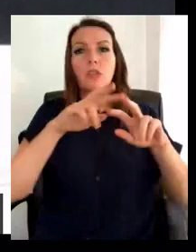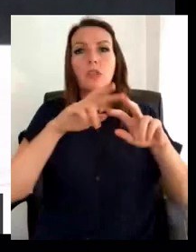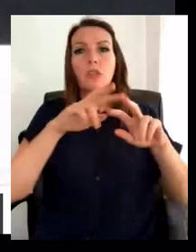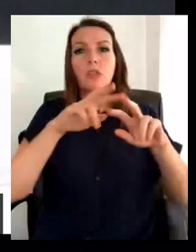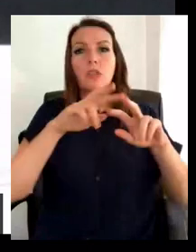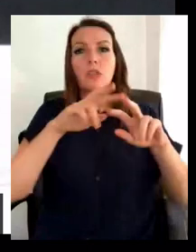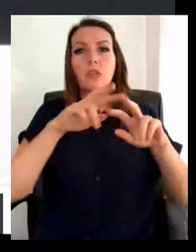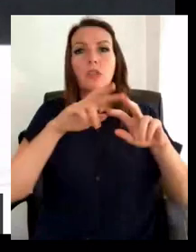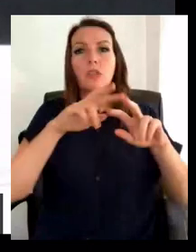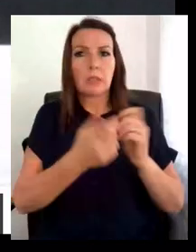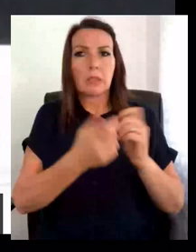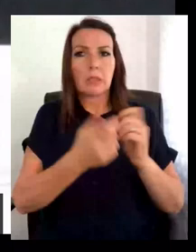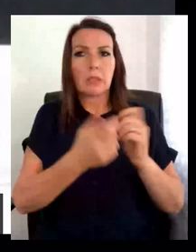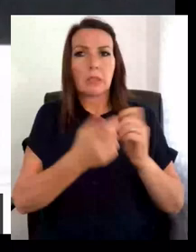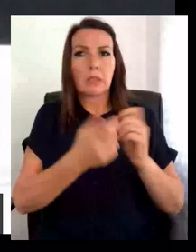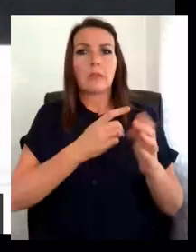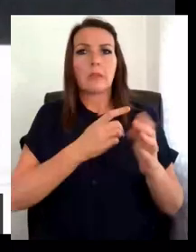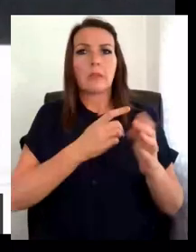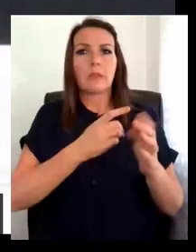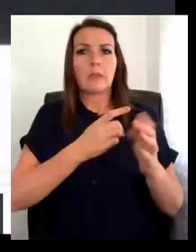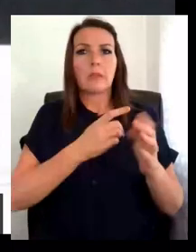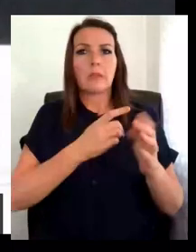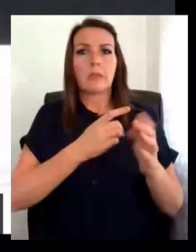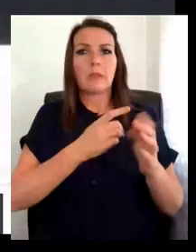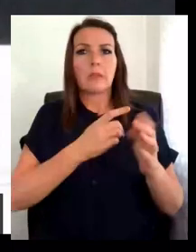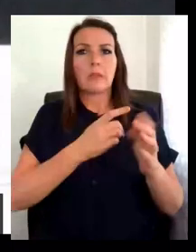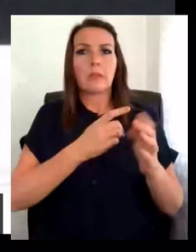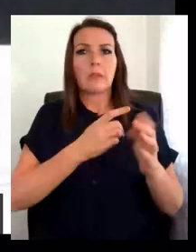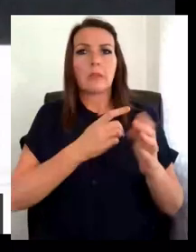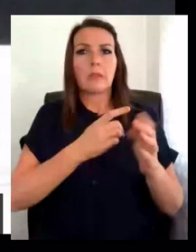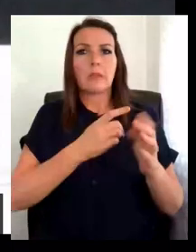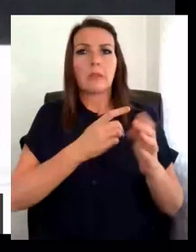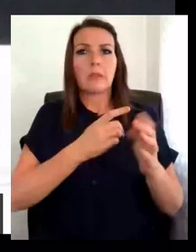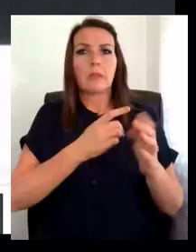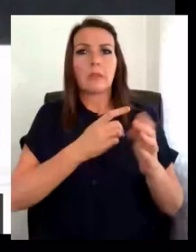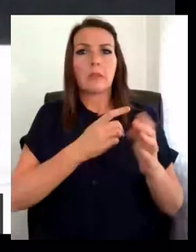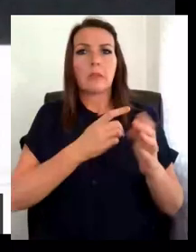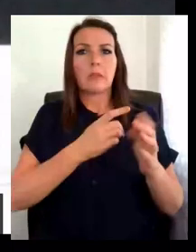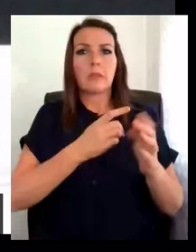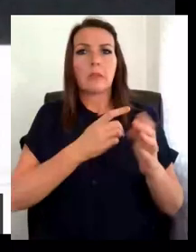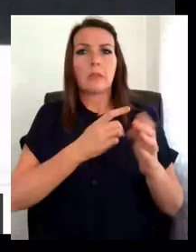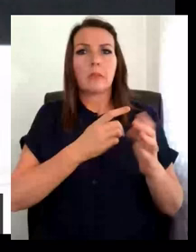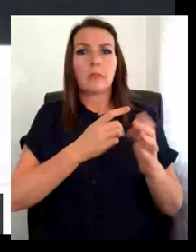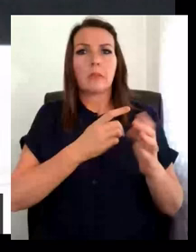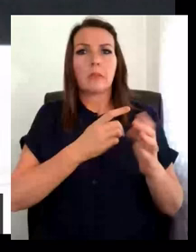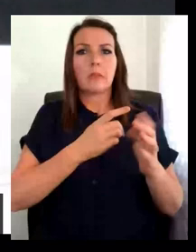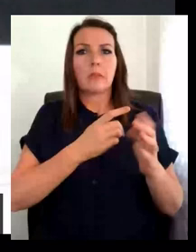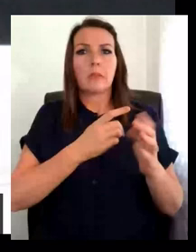time on my own, kind of developing my concepts and, you know, experimenting and researching.